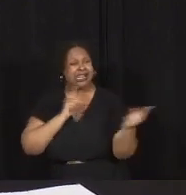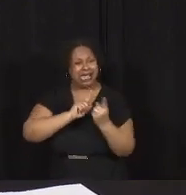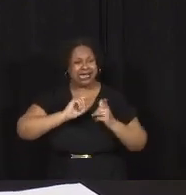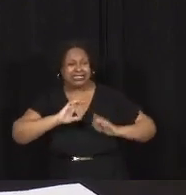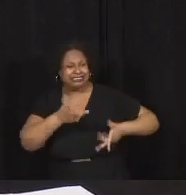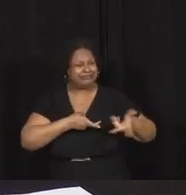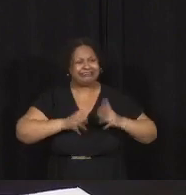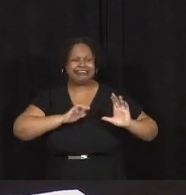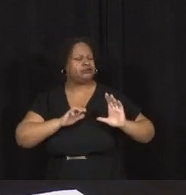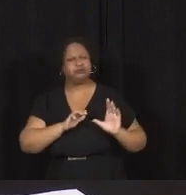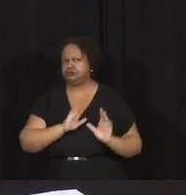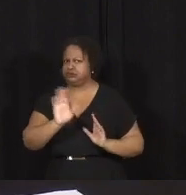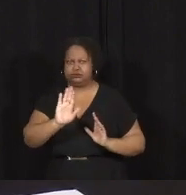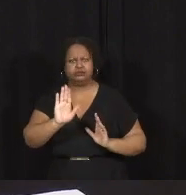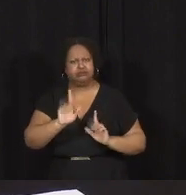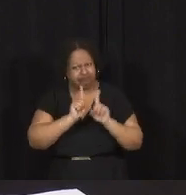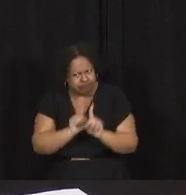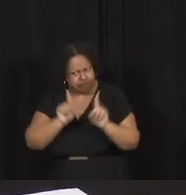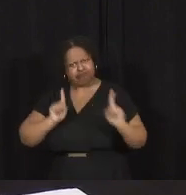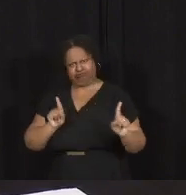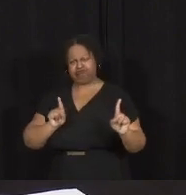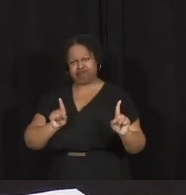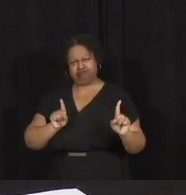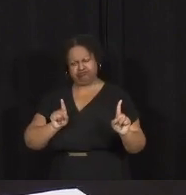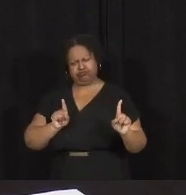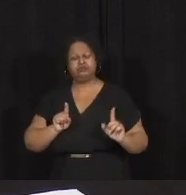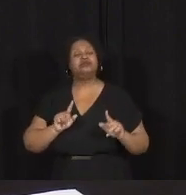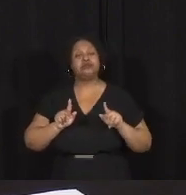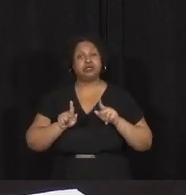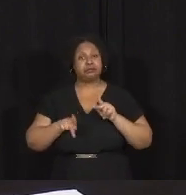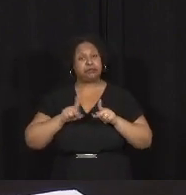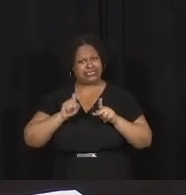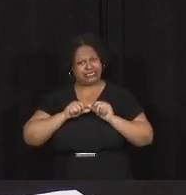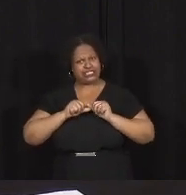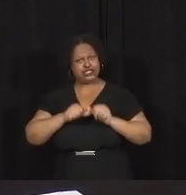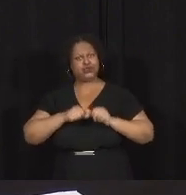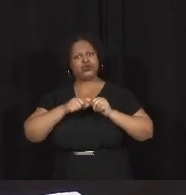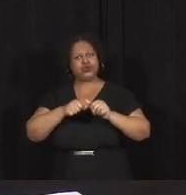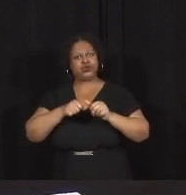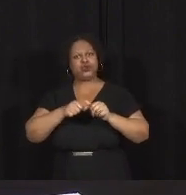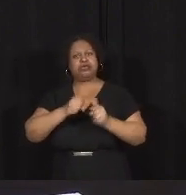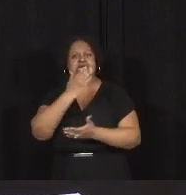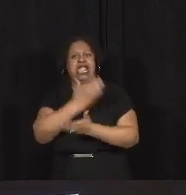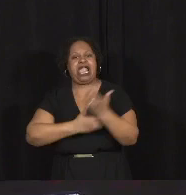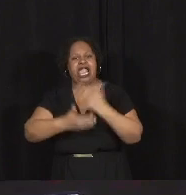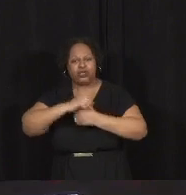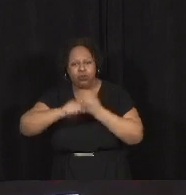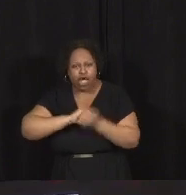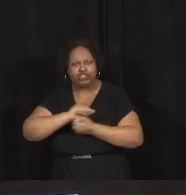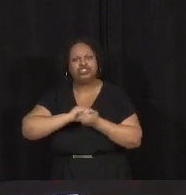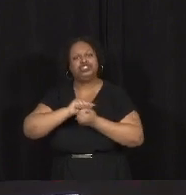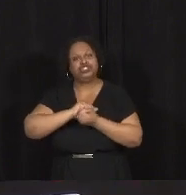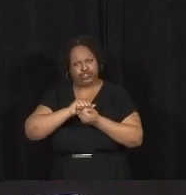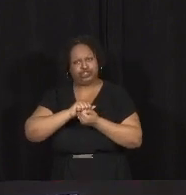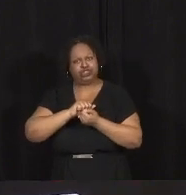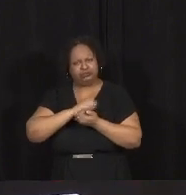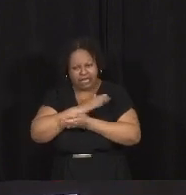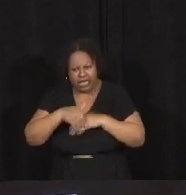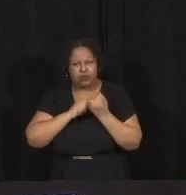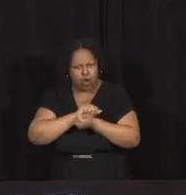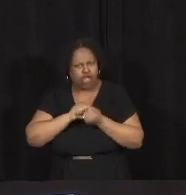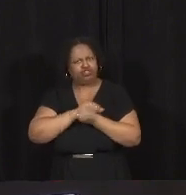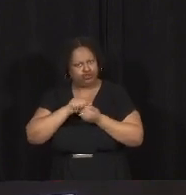distancing. People need to maintain hand hygiene. They need to wash their hands regularly with soap and